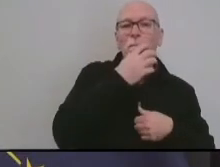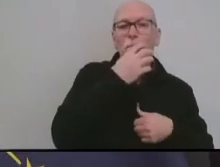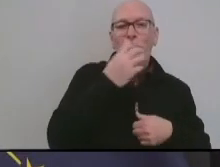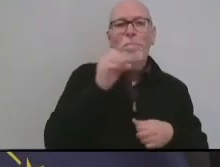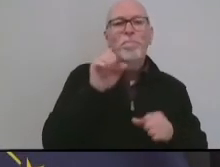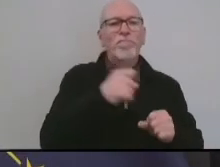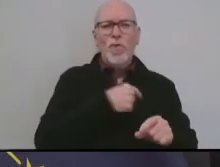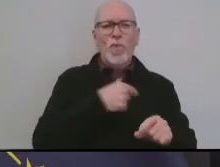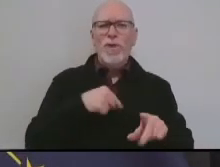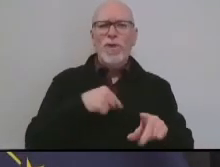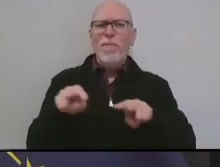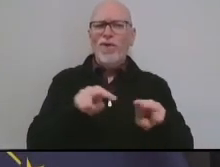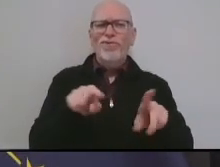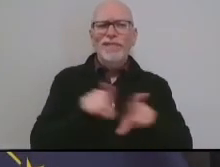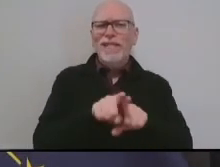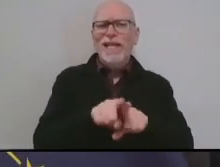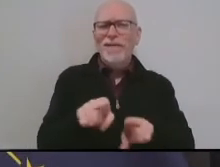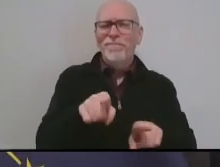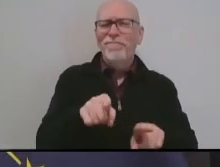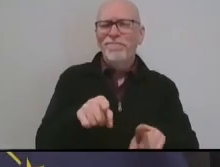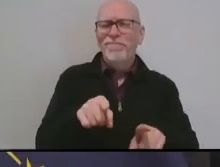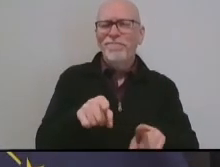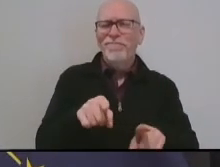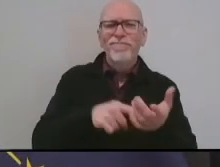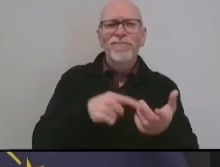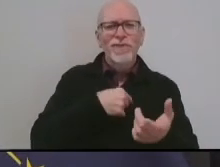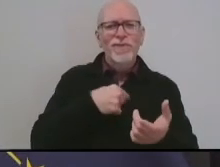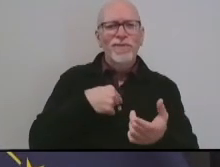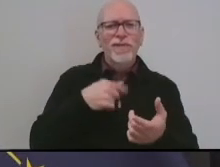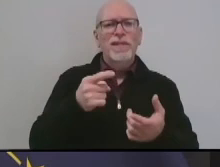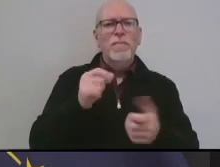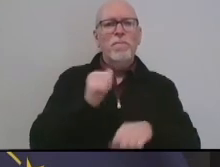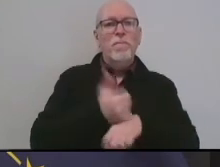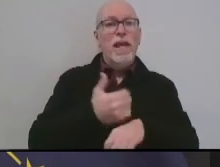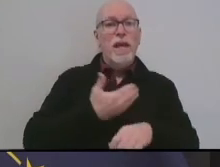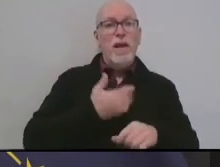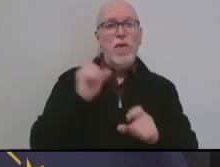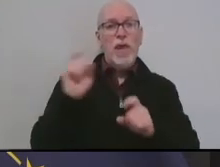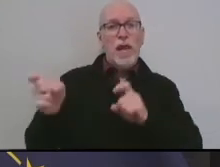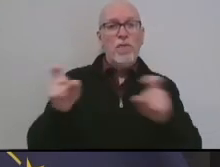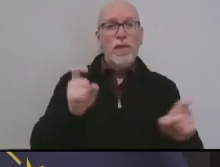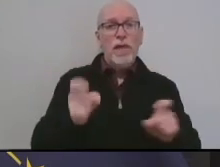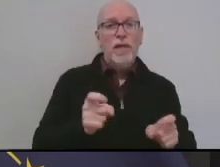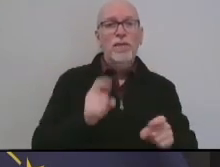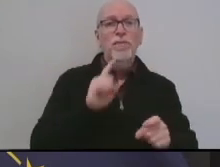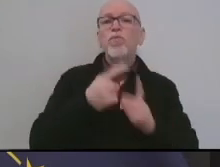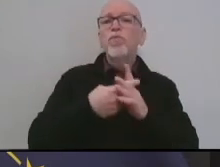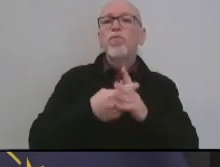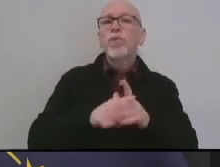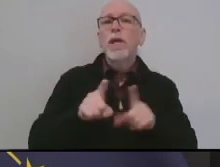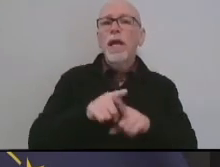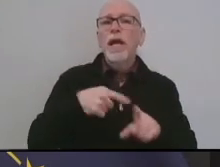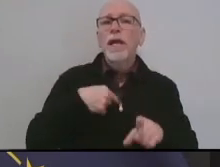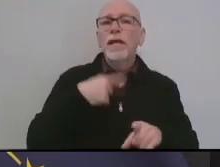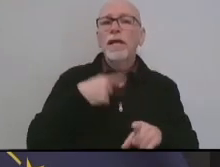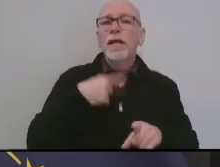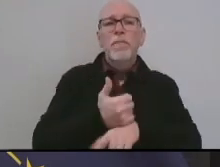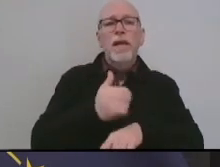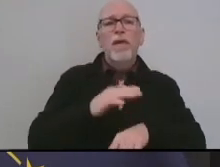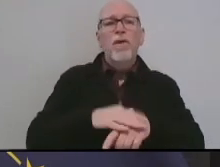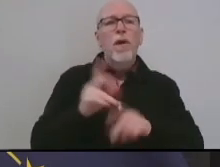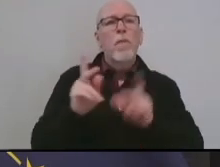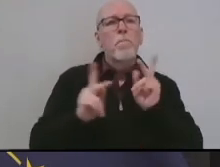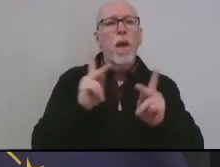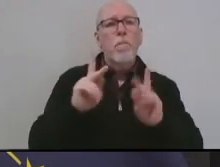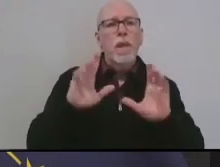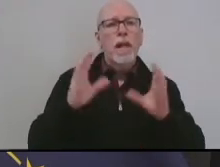So we are basing our allocations originally, like I said, on population size. So